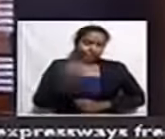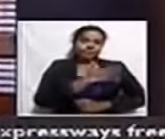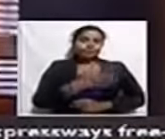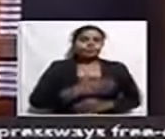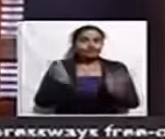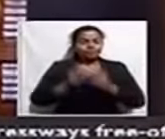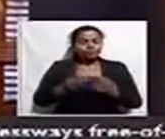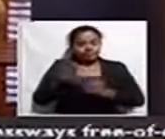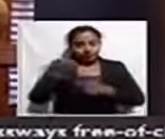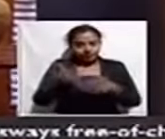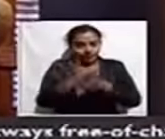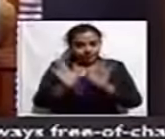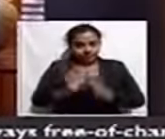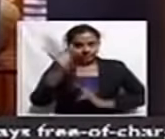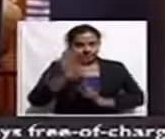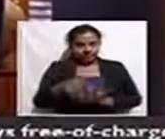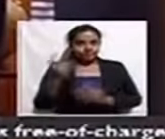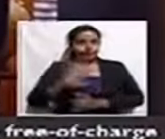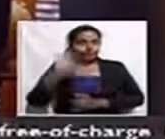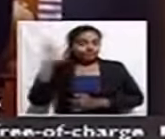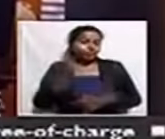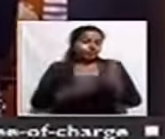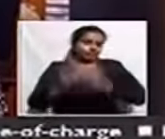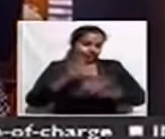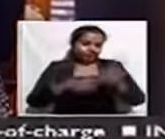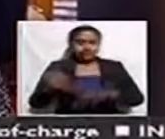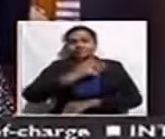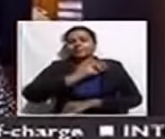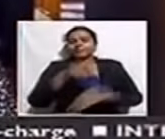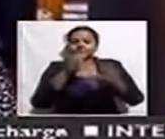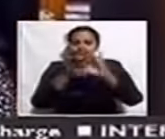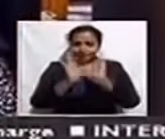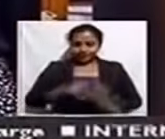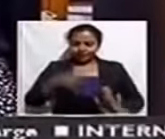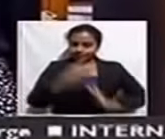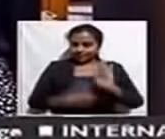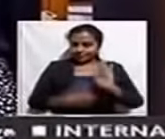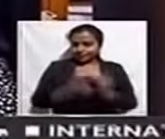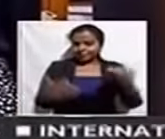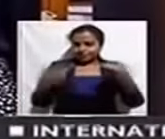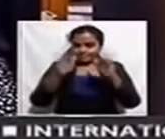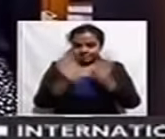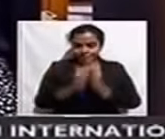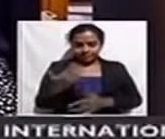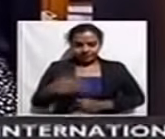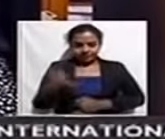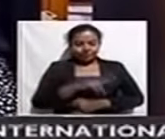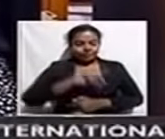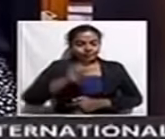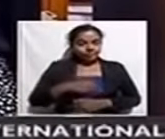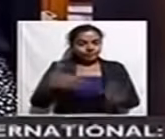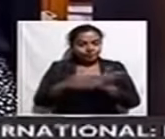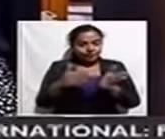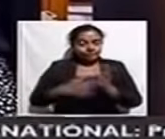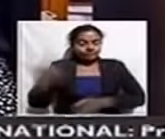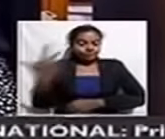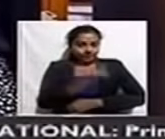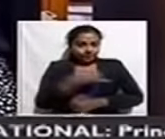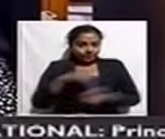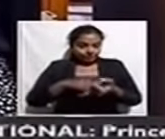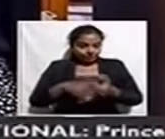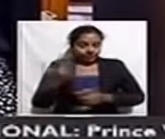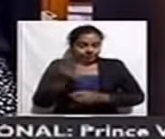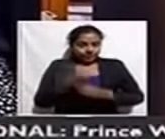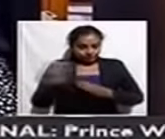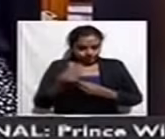a special discussion yesterday. Sri Lanka has placed an order for 14 million doses of the Sinopharm vaccine as well. The president's media